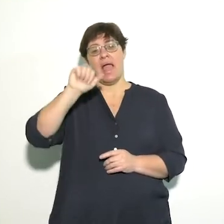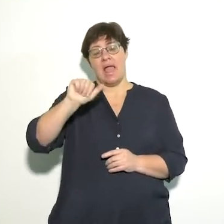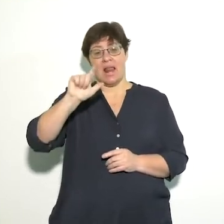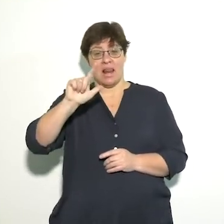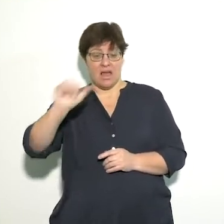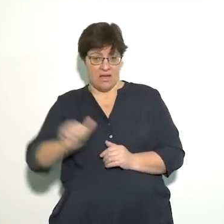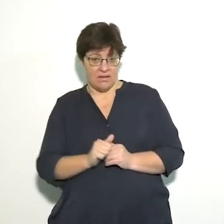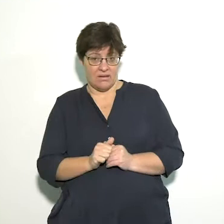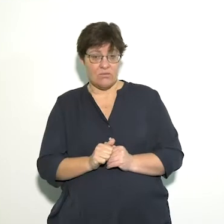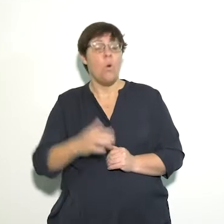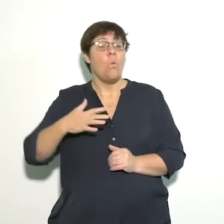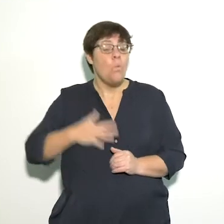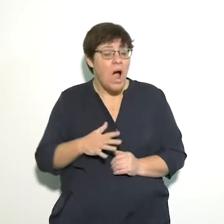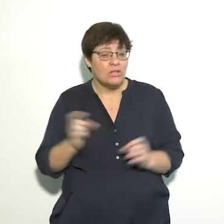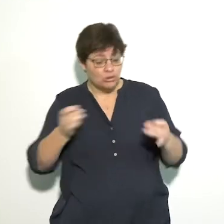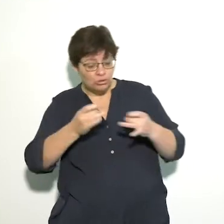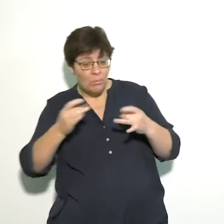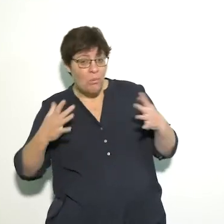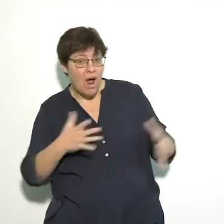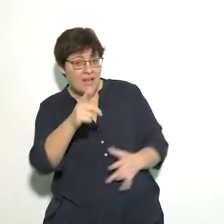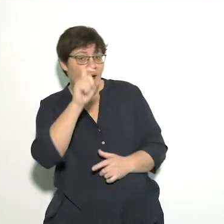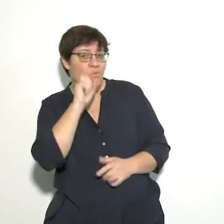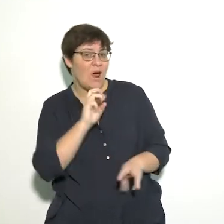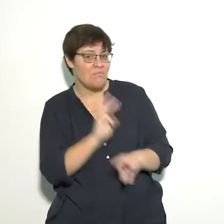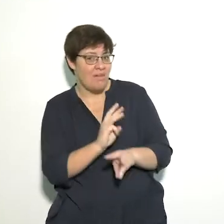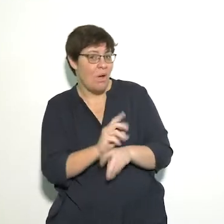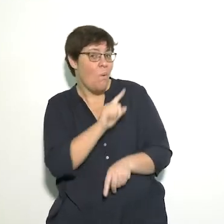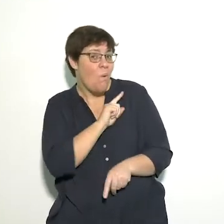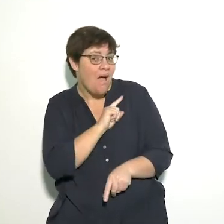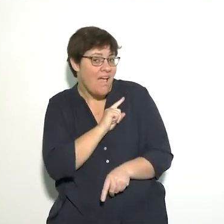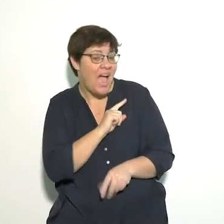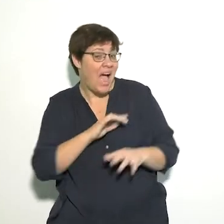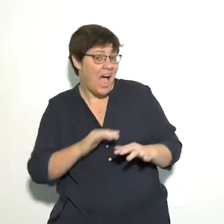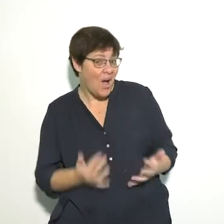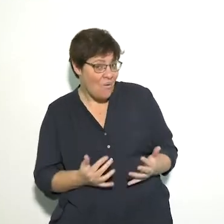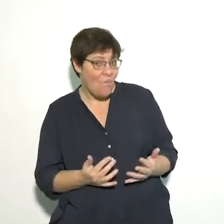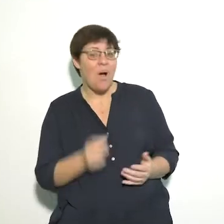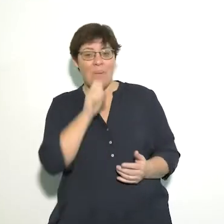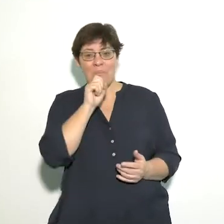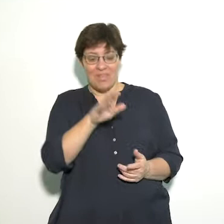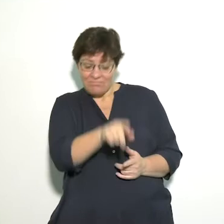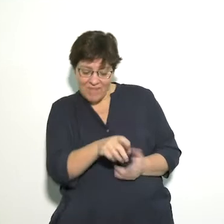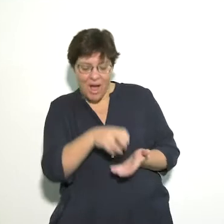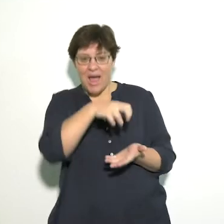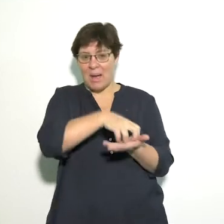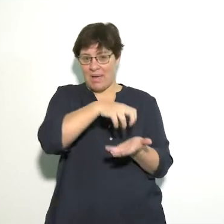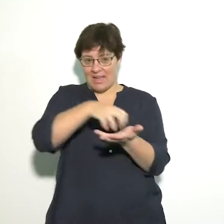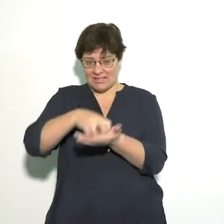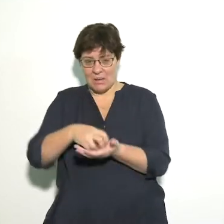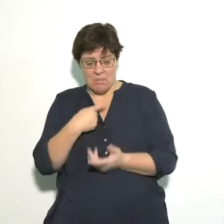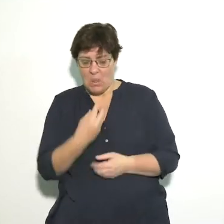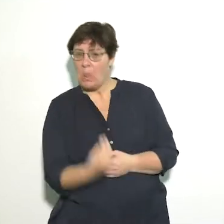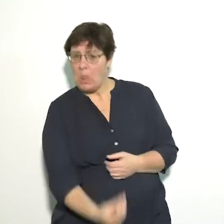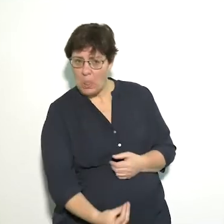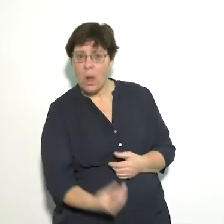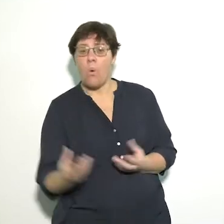Ella wants to surprise her gogo by baking her favorite cupcakes. But because she's little, she needs to ask her big sister